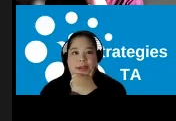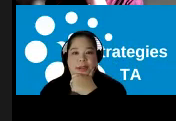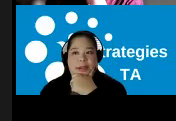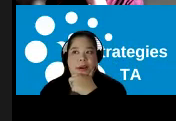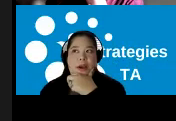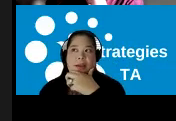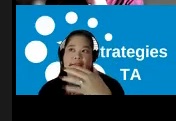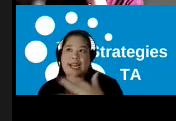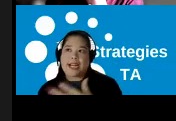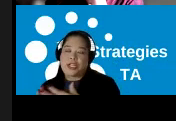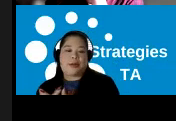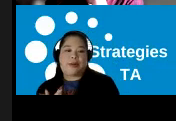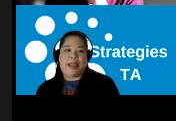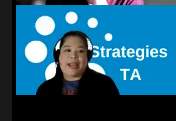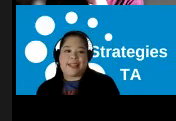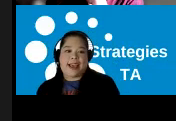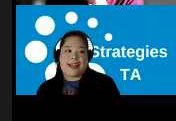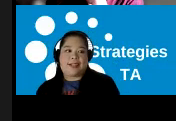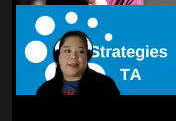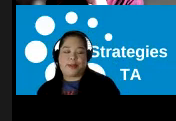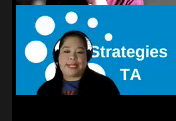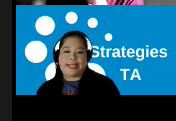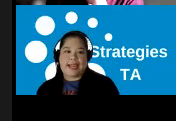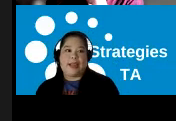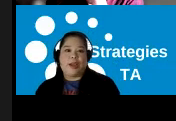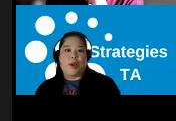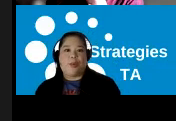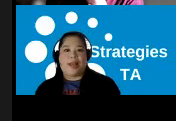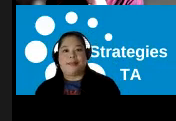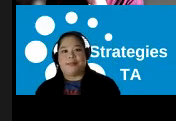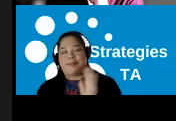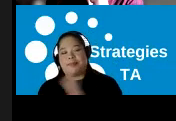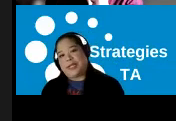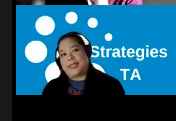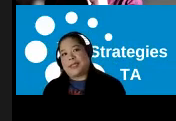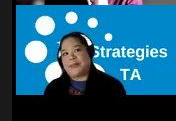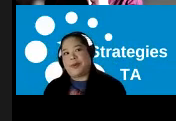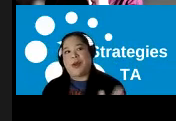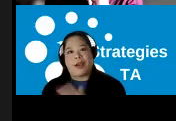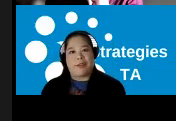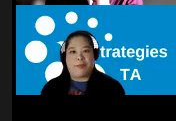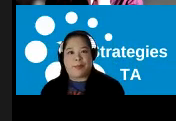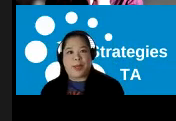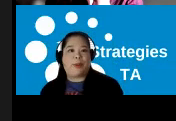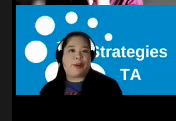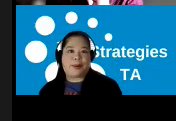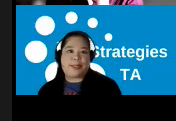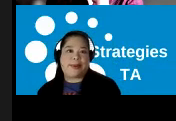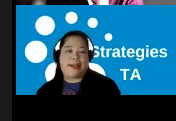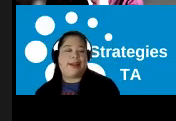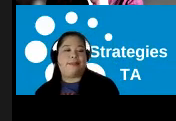connection isn't always made to that. So it's always like, well, there's something wrong if people